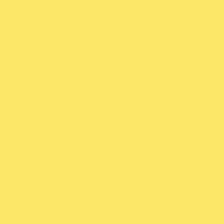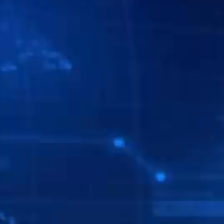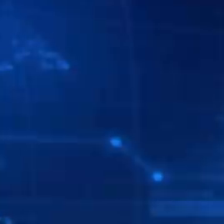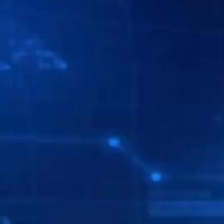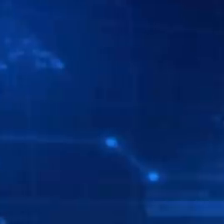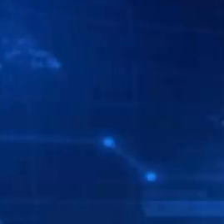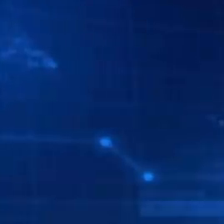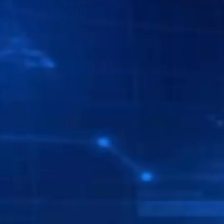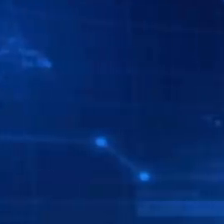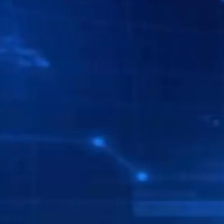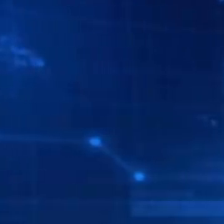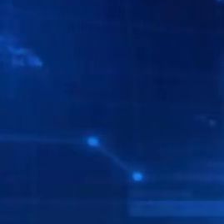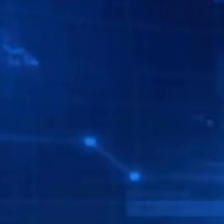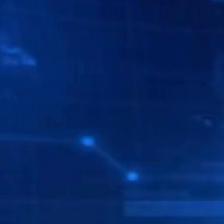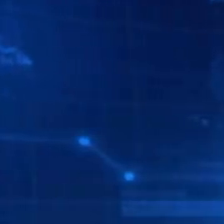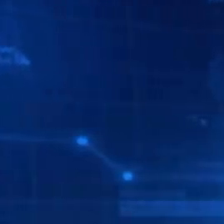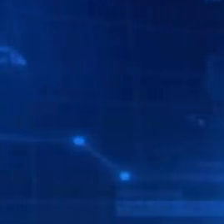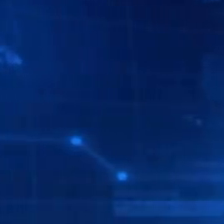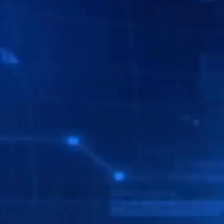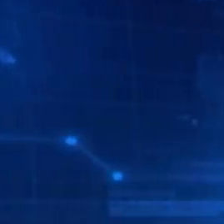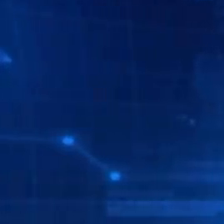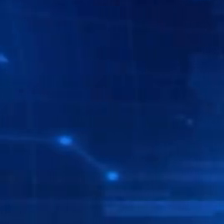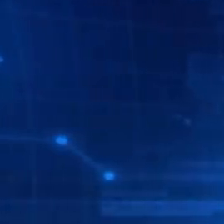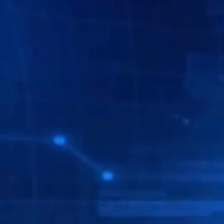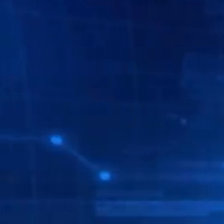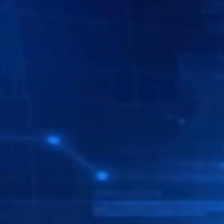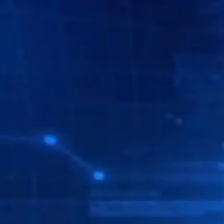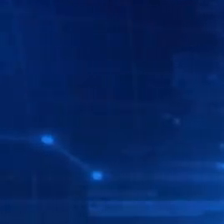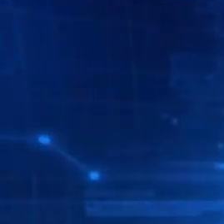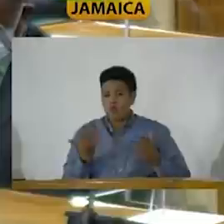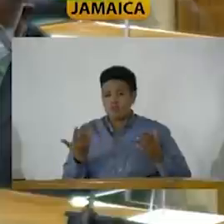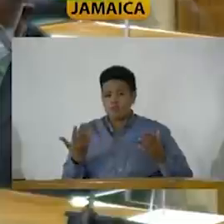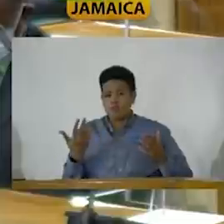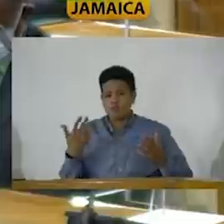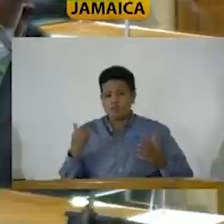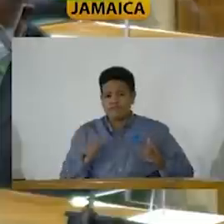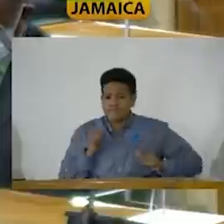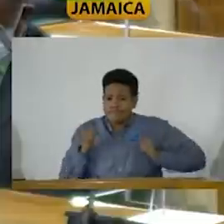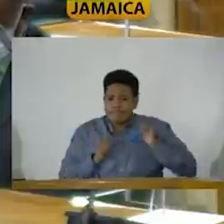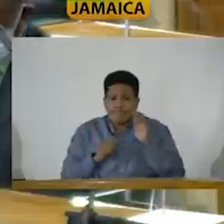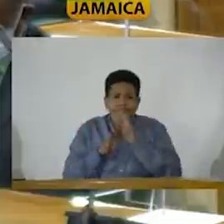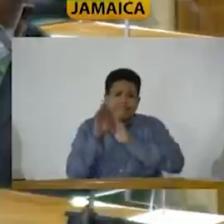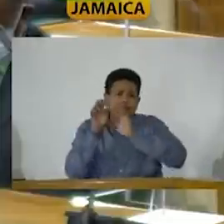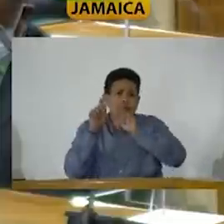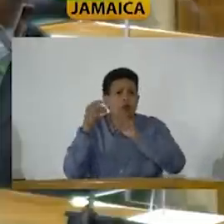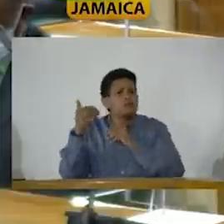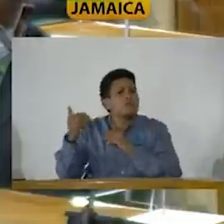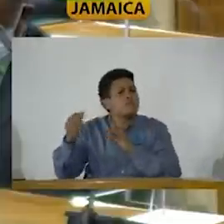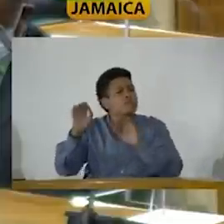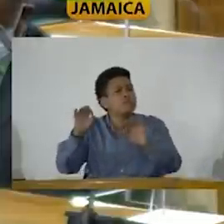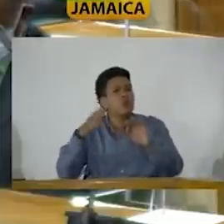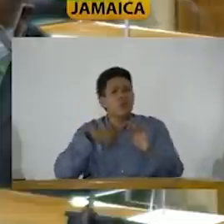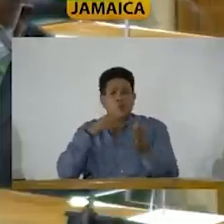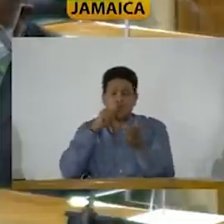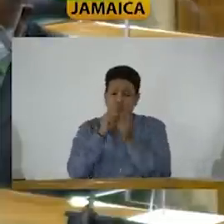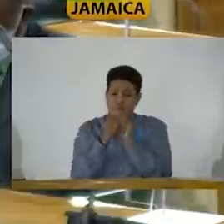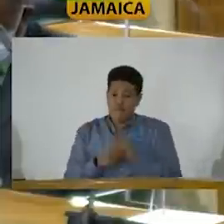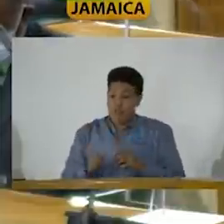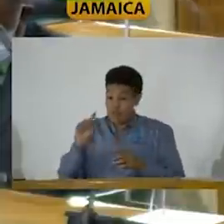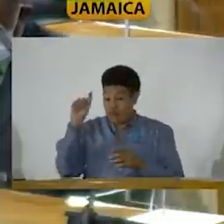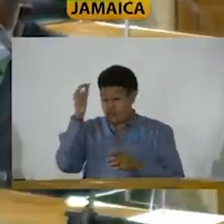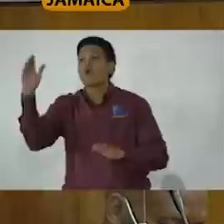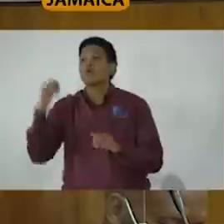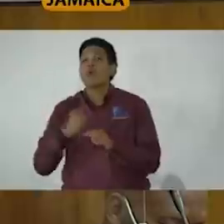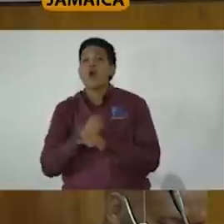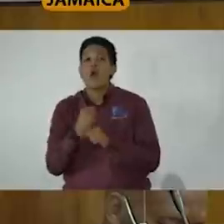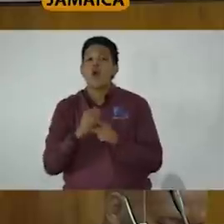income. The People's National Party, PNP, is calling the recently tabled budget by Dr. Nigel Clark as